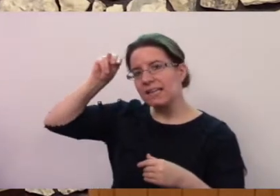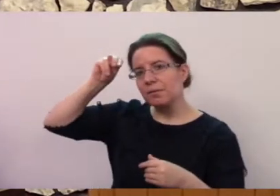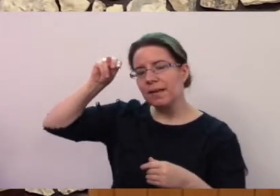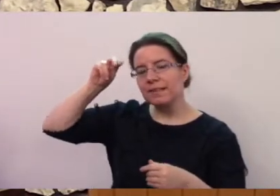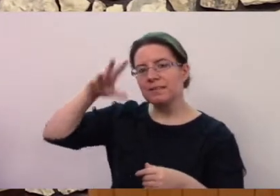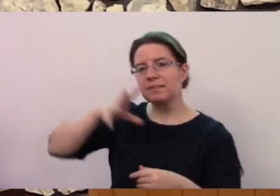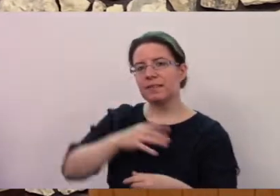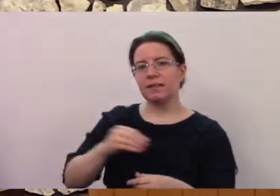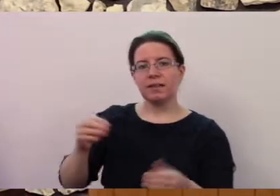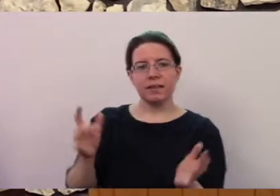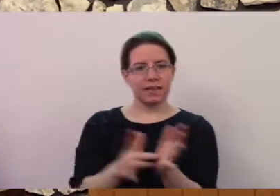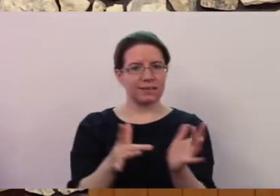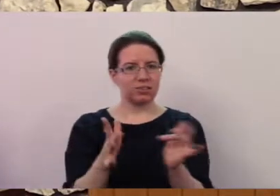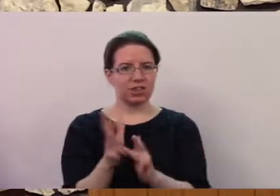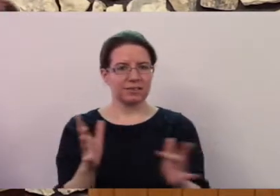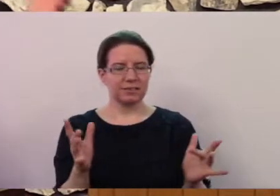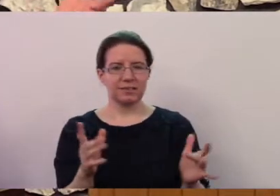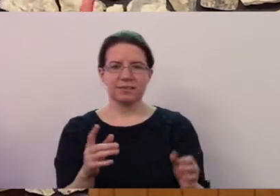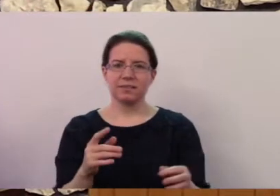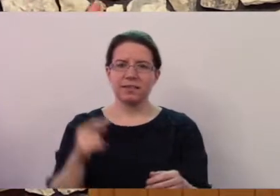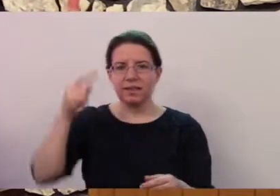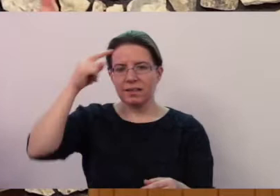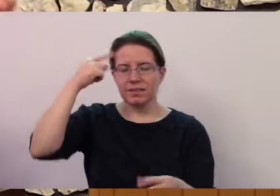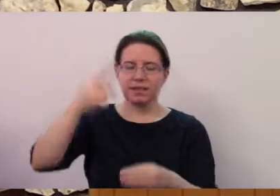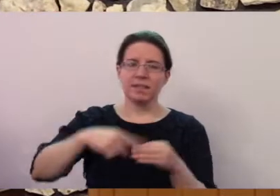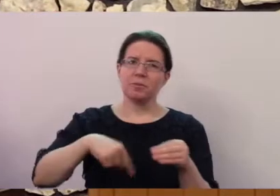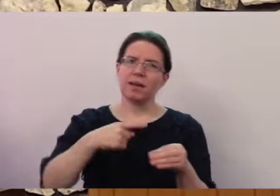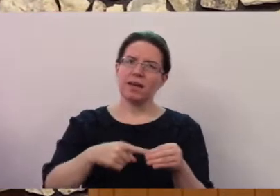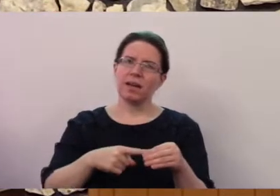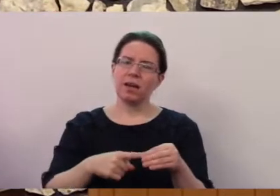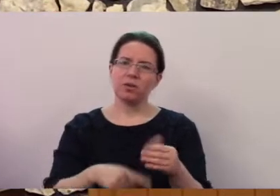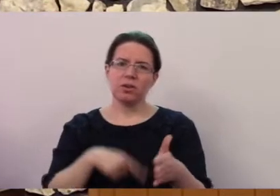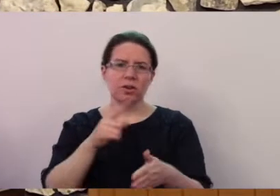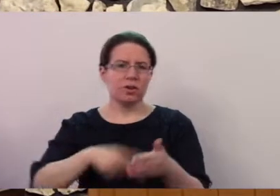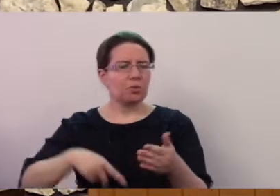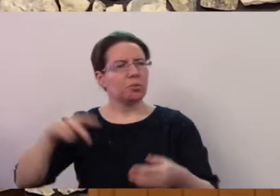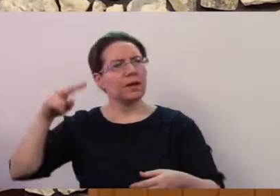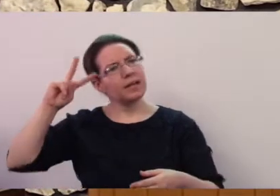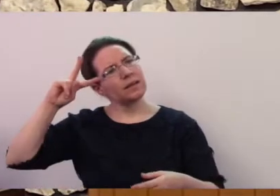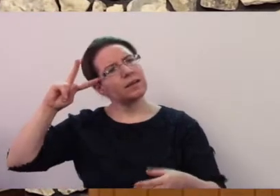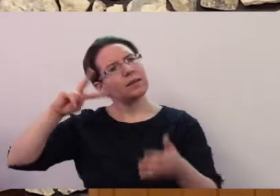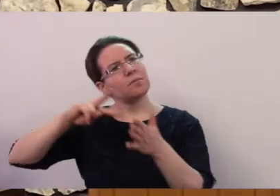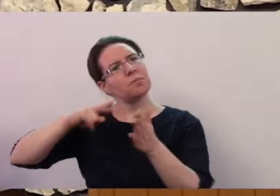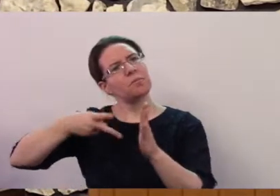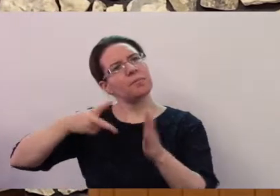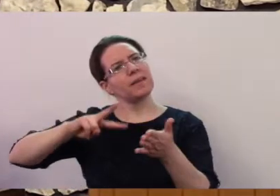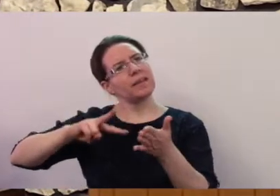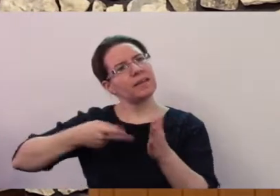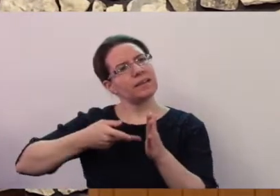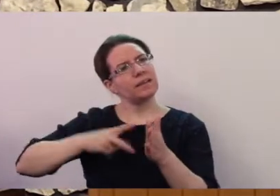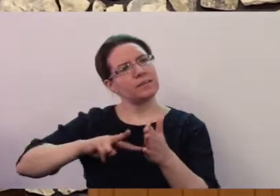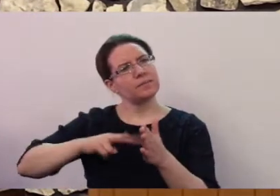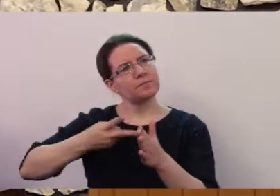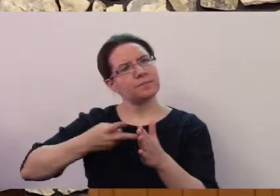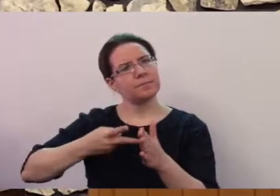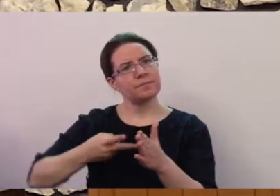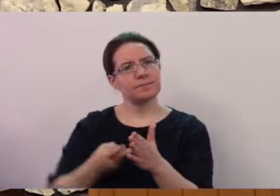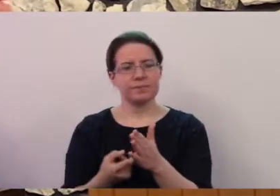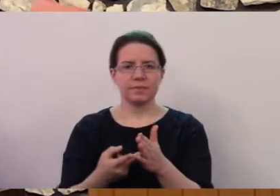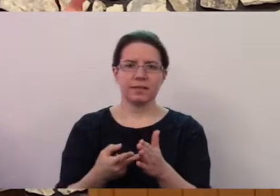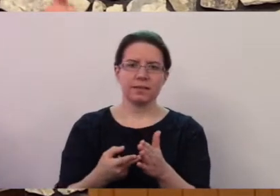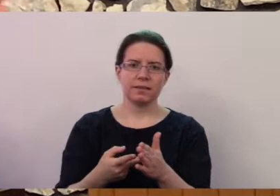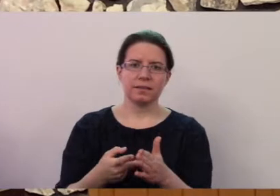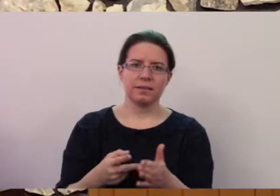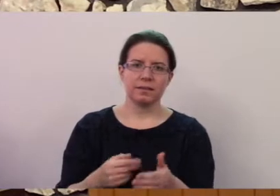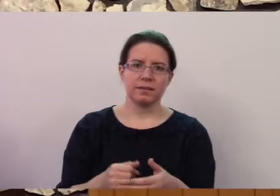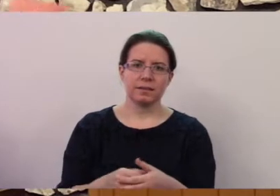paraphrase, make a paraphrase of the conversation that Jesus had with Nicodemus and apply